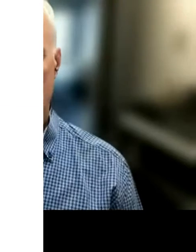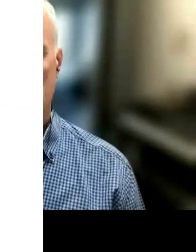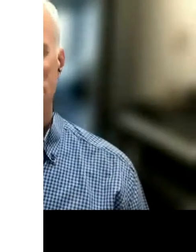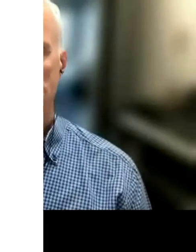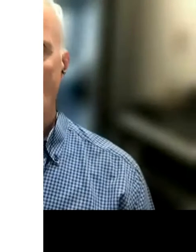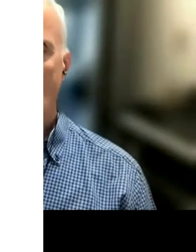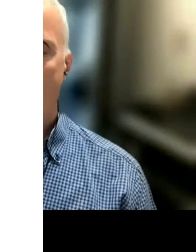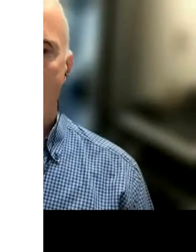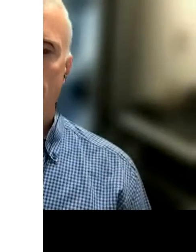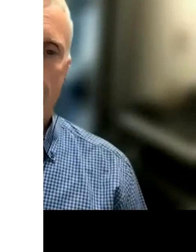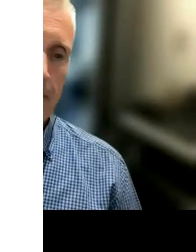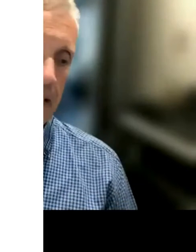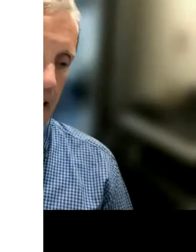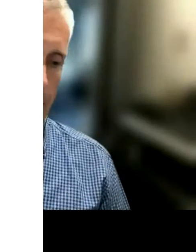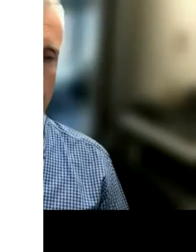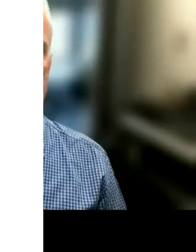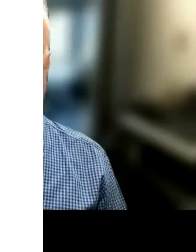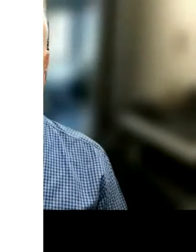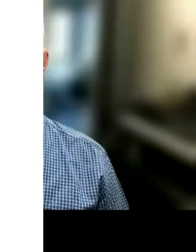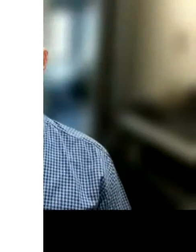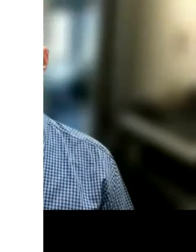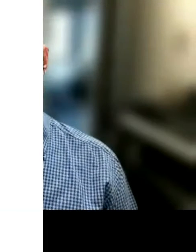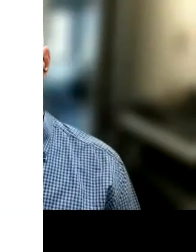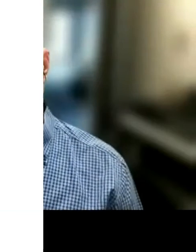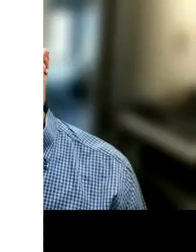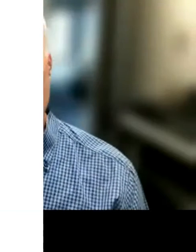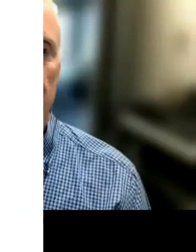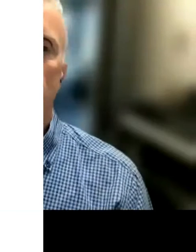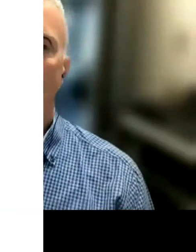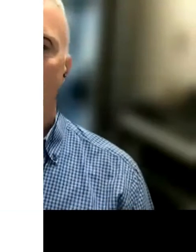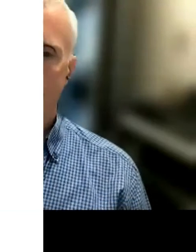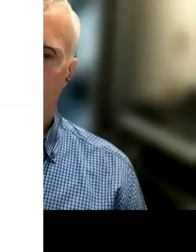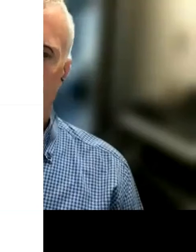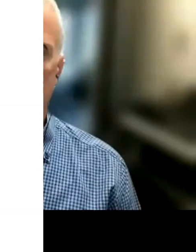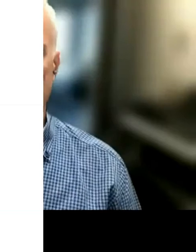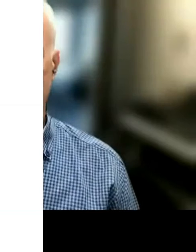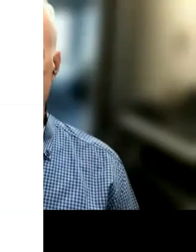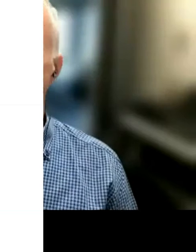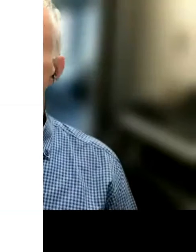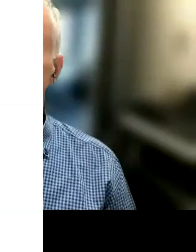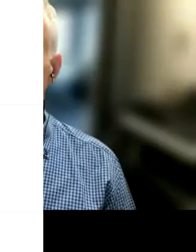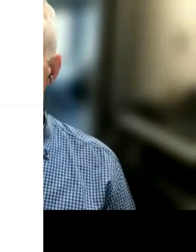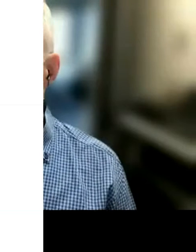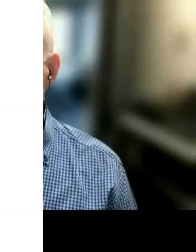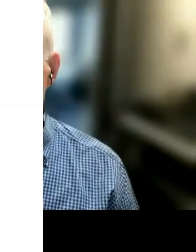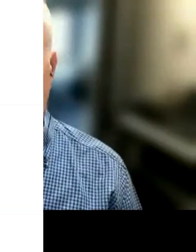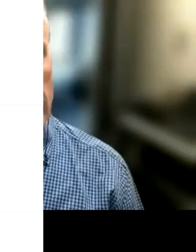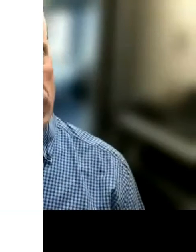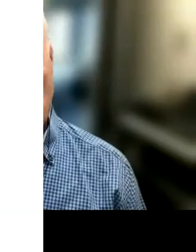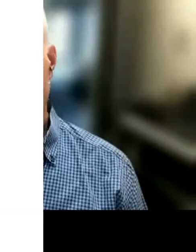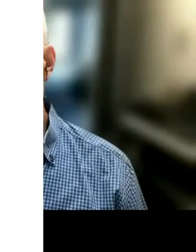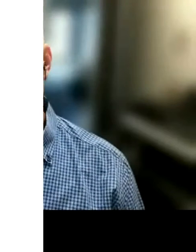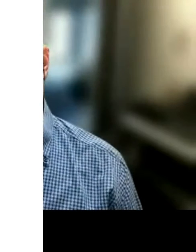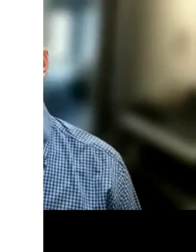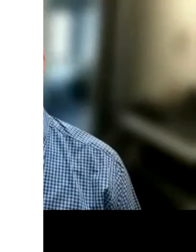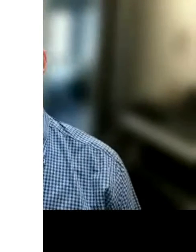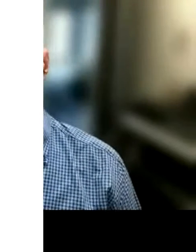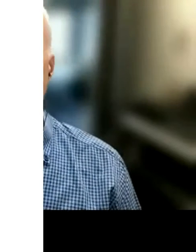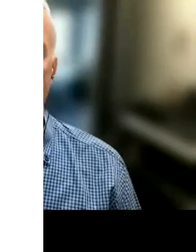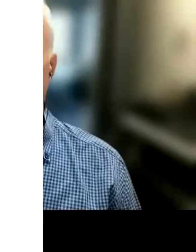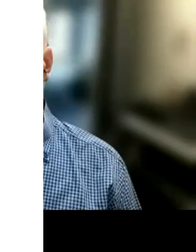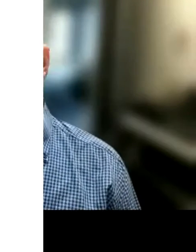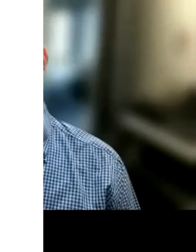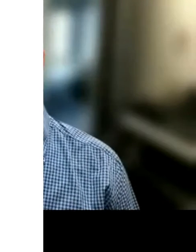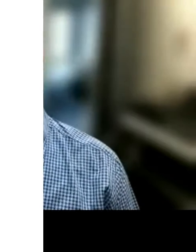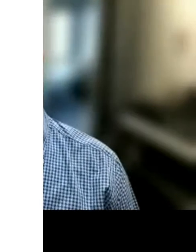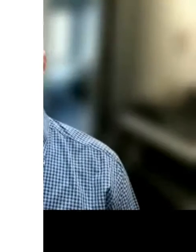the assessment. And by being comprehensive, it needs to be inclusive. All people with disabilities, age appropriate. Children and adults need